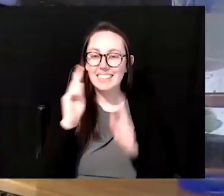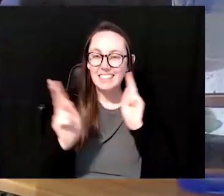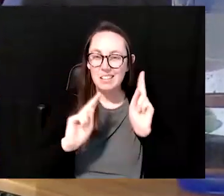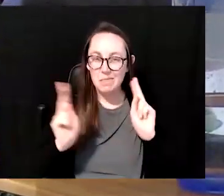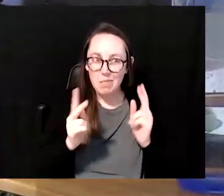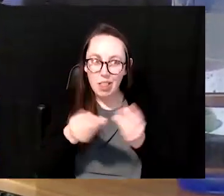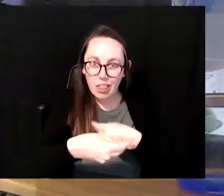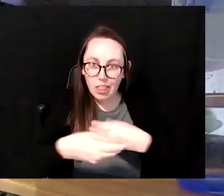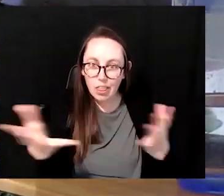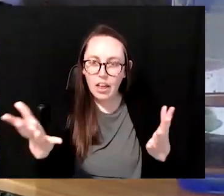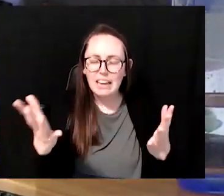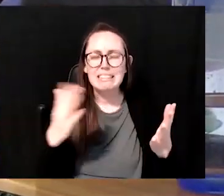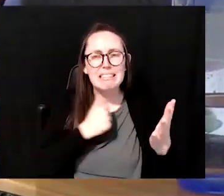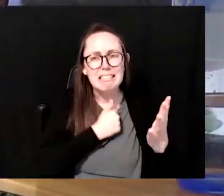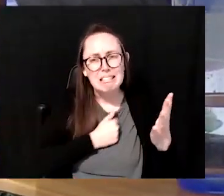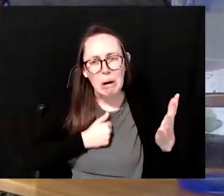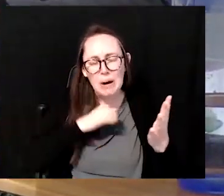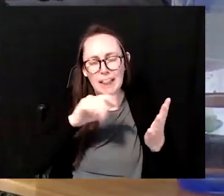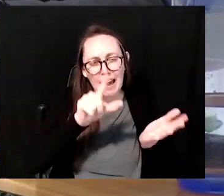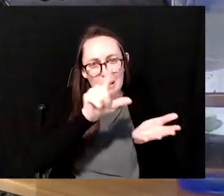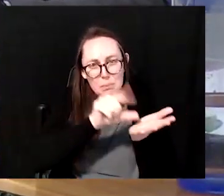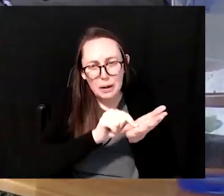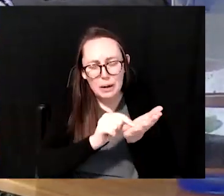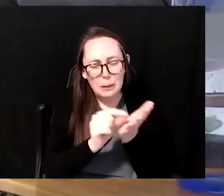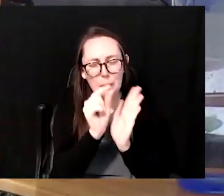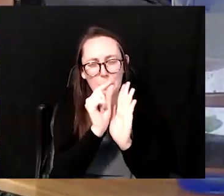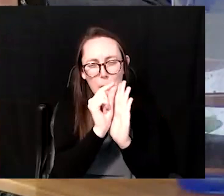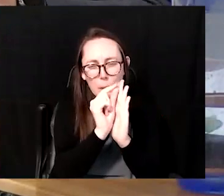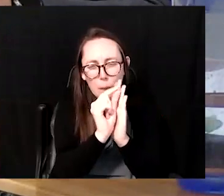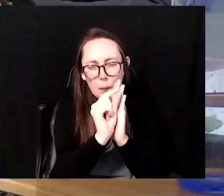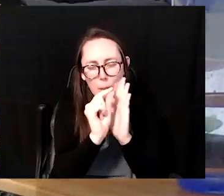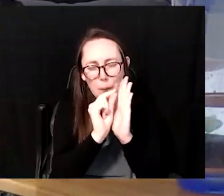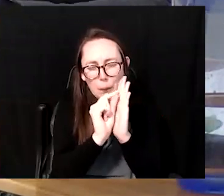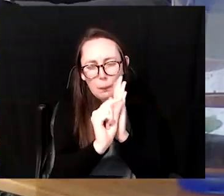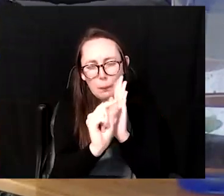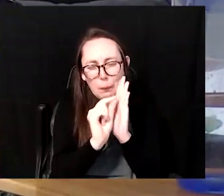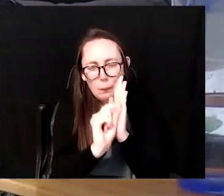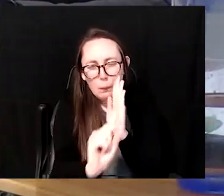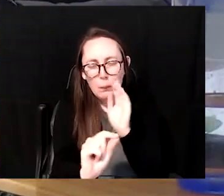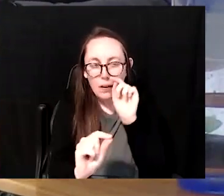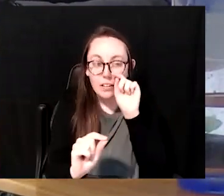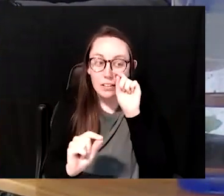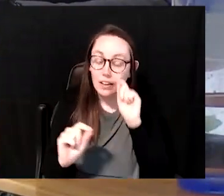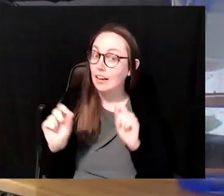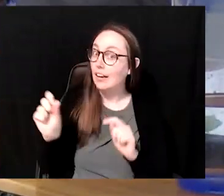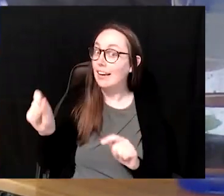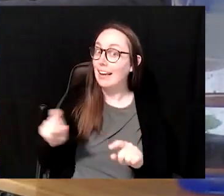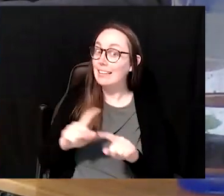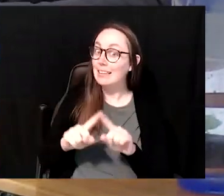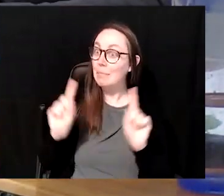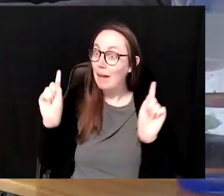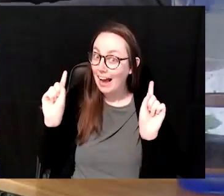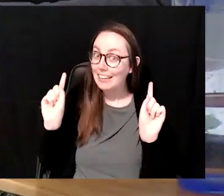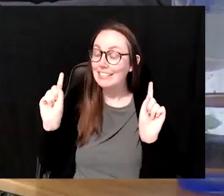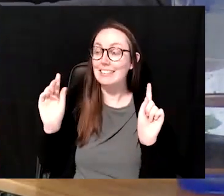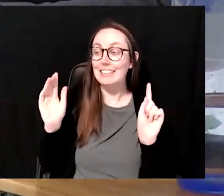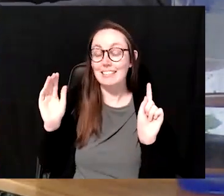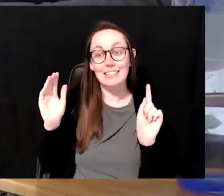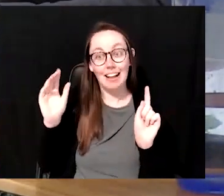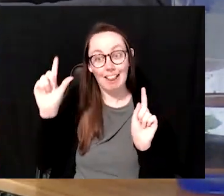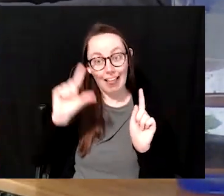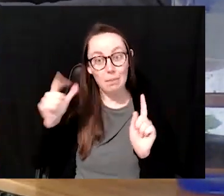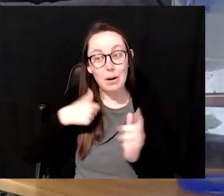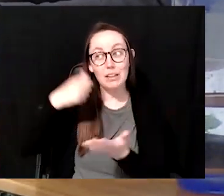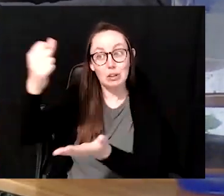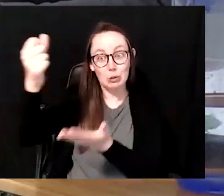but the library's getting a grant for a very powerful magnifier yes you learned about that um okay